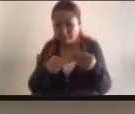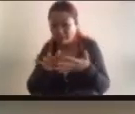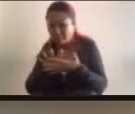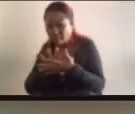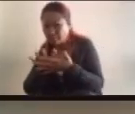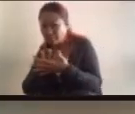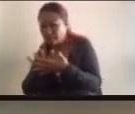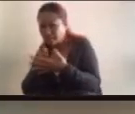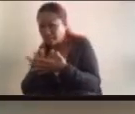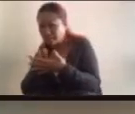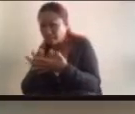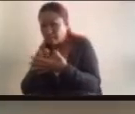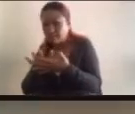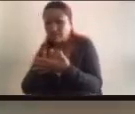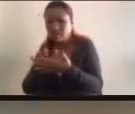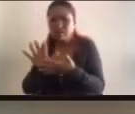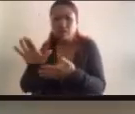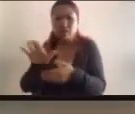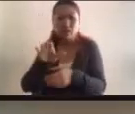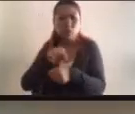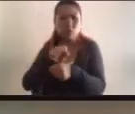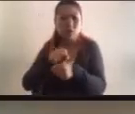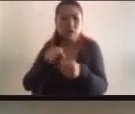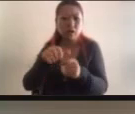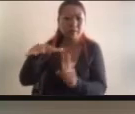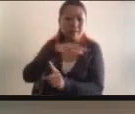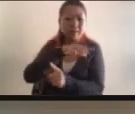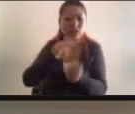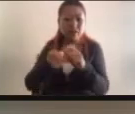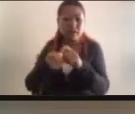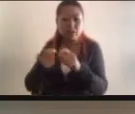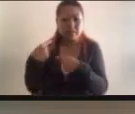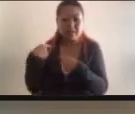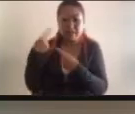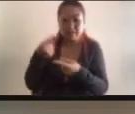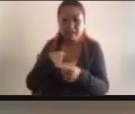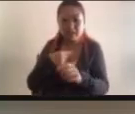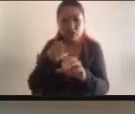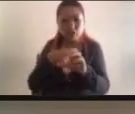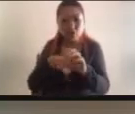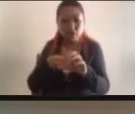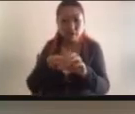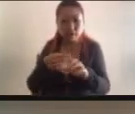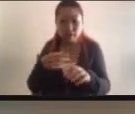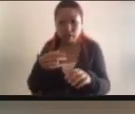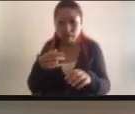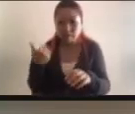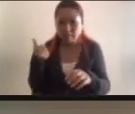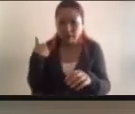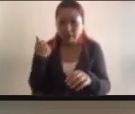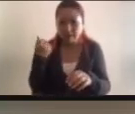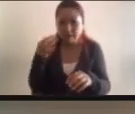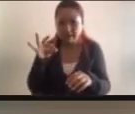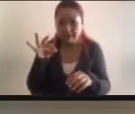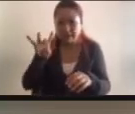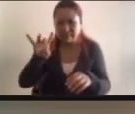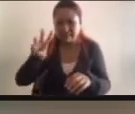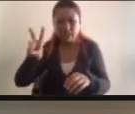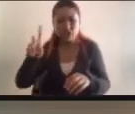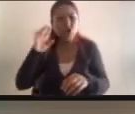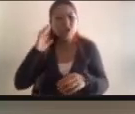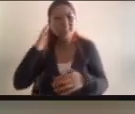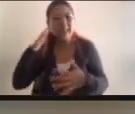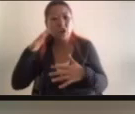the workplace has changed since I first reported for duty at the White Sands Test Facility back in 1986. So back